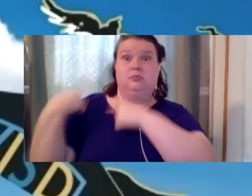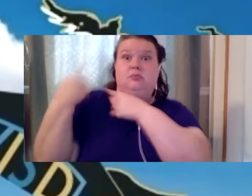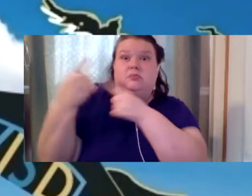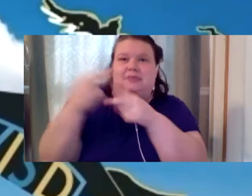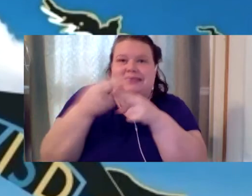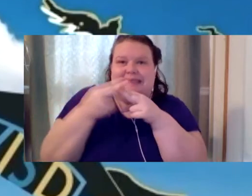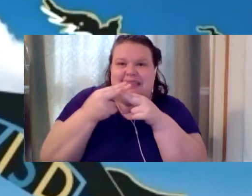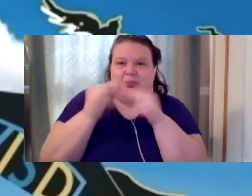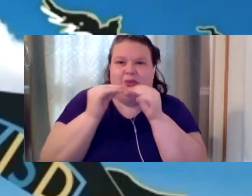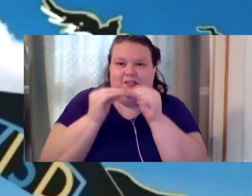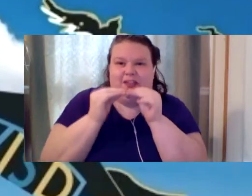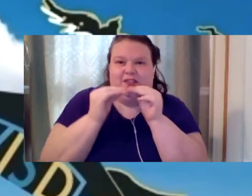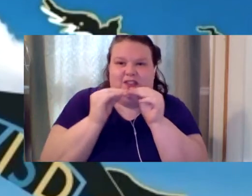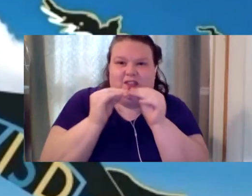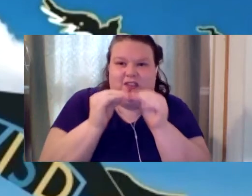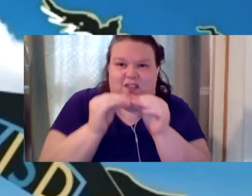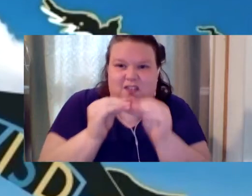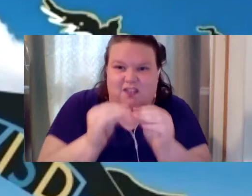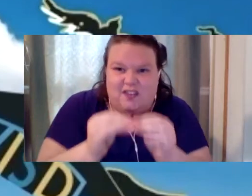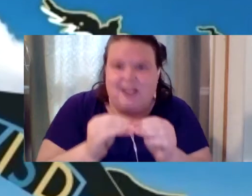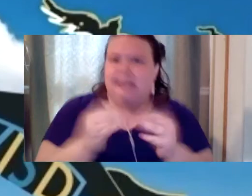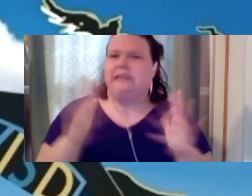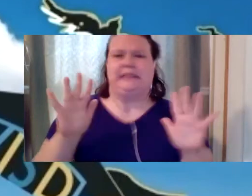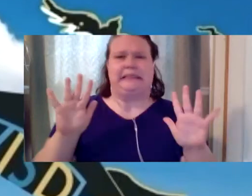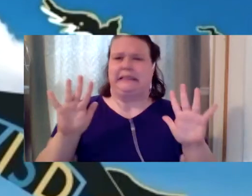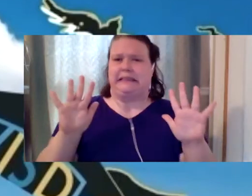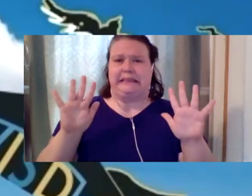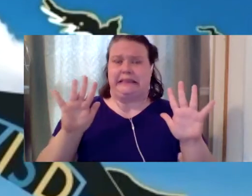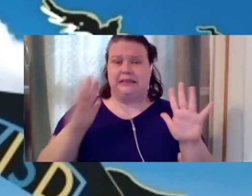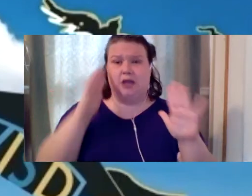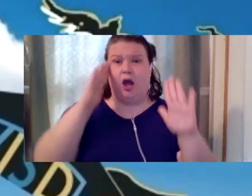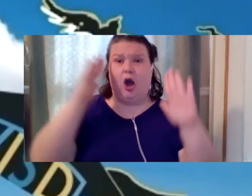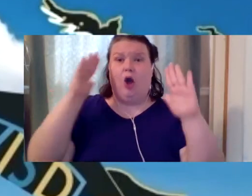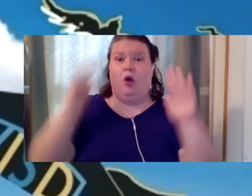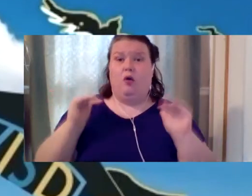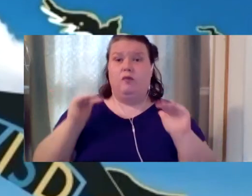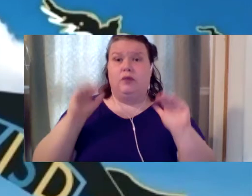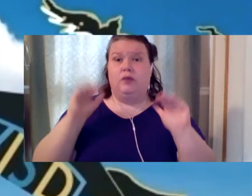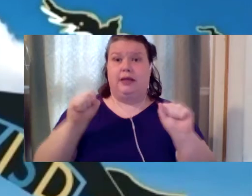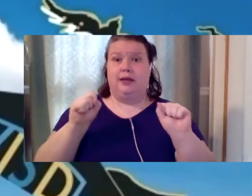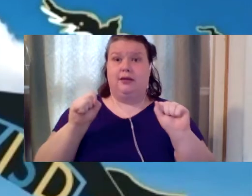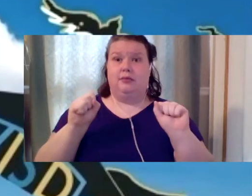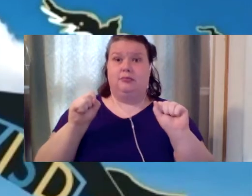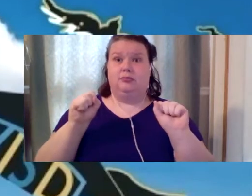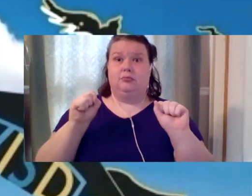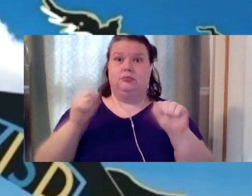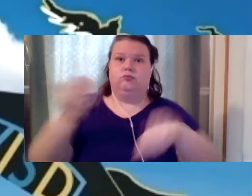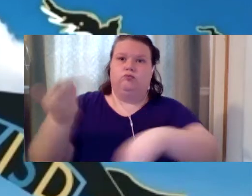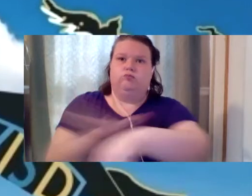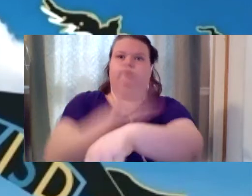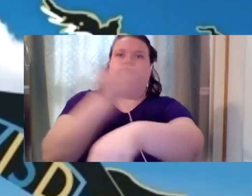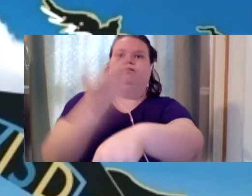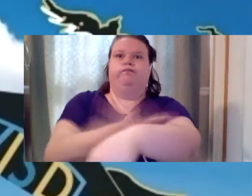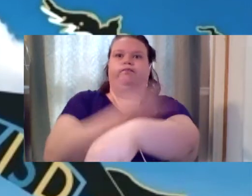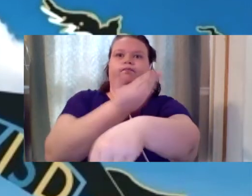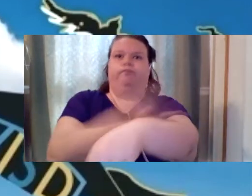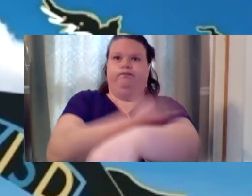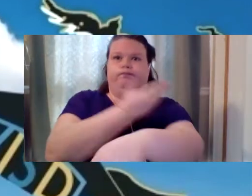time. And hopefully we'll see an avenue to shift that into a new gear, so to speak.